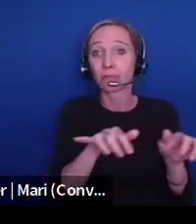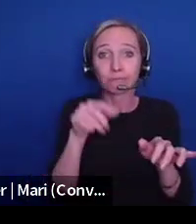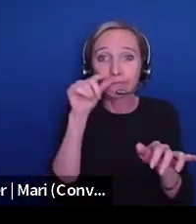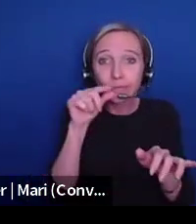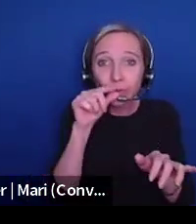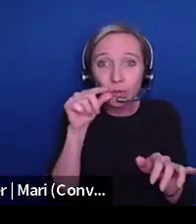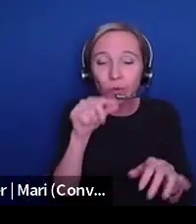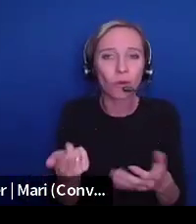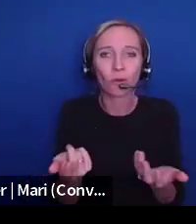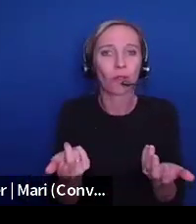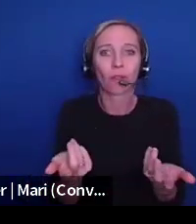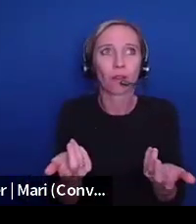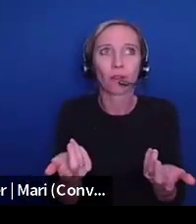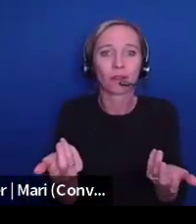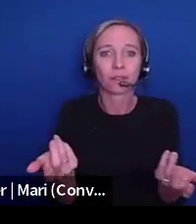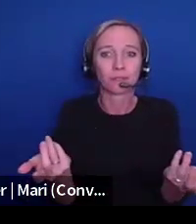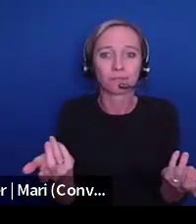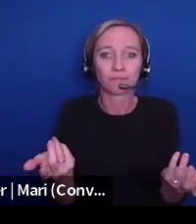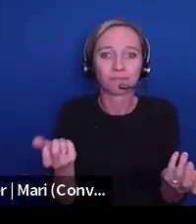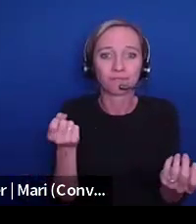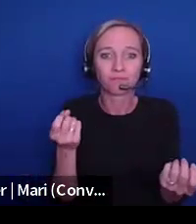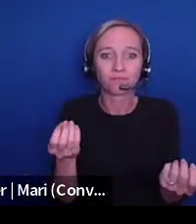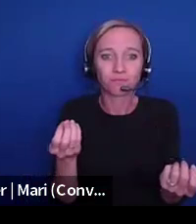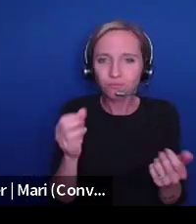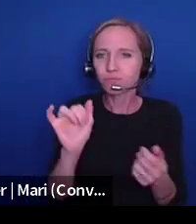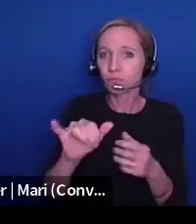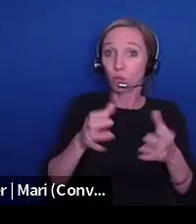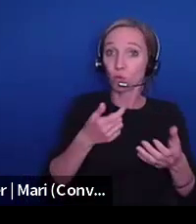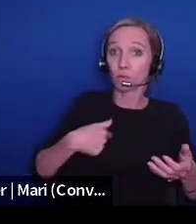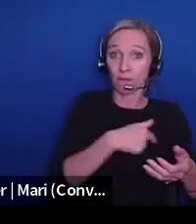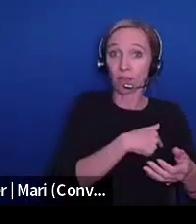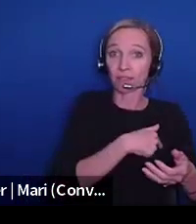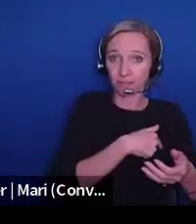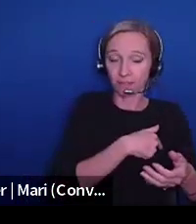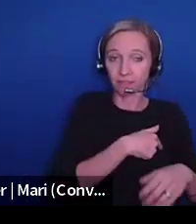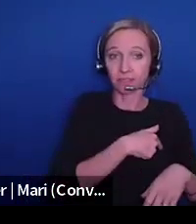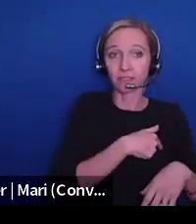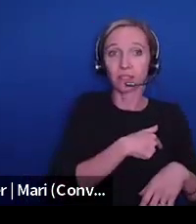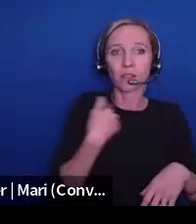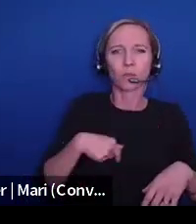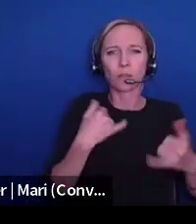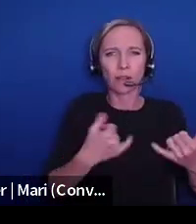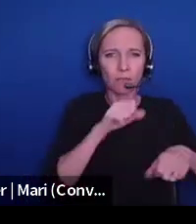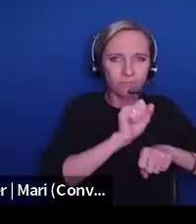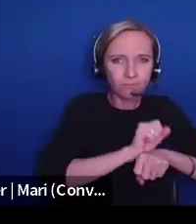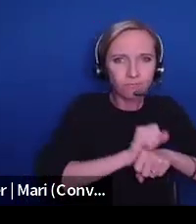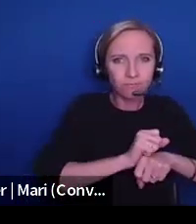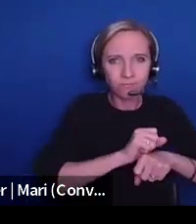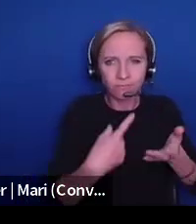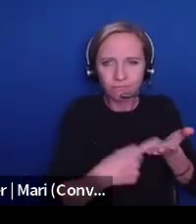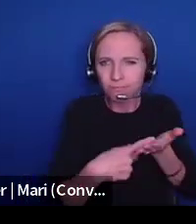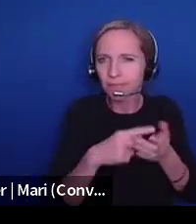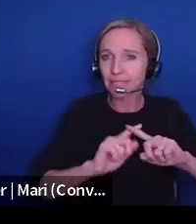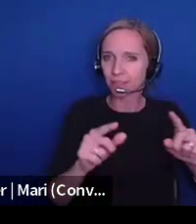not really intuitive. So a group of us is working on a different name.